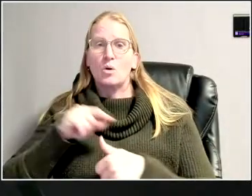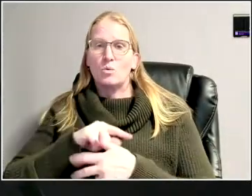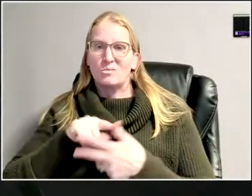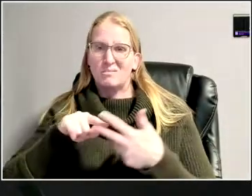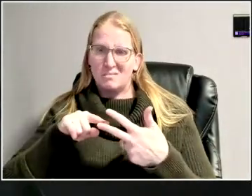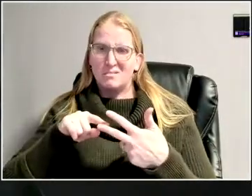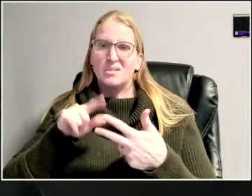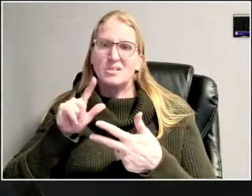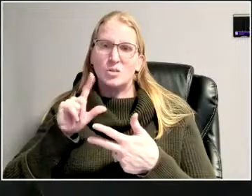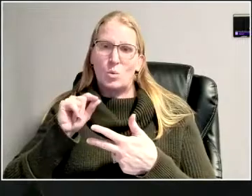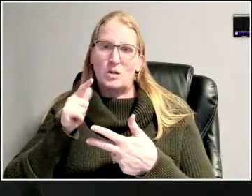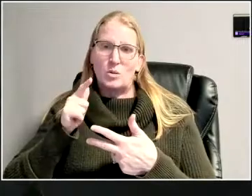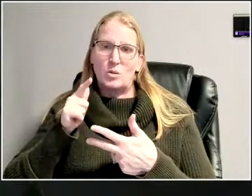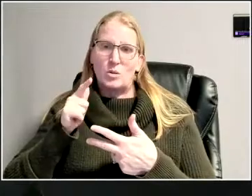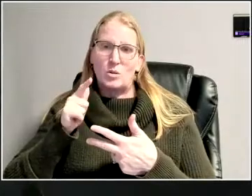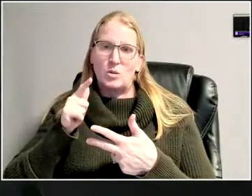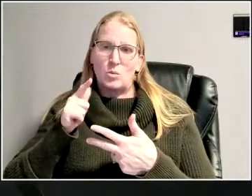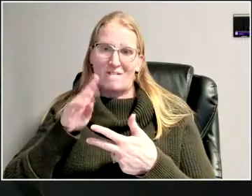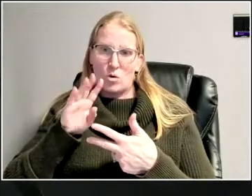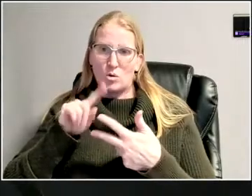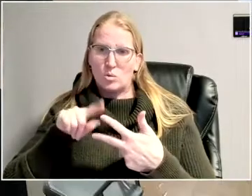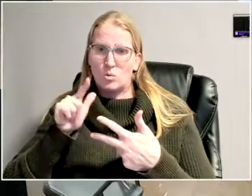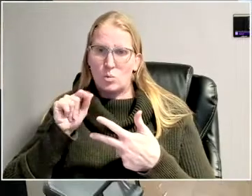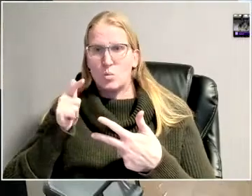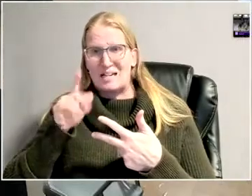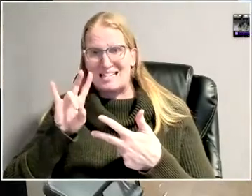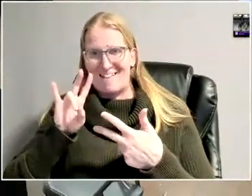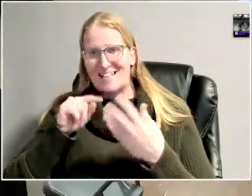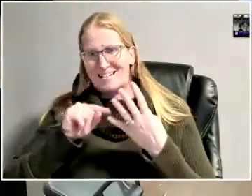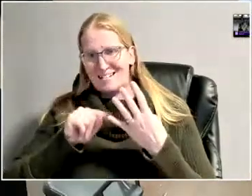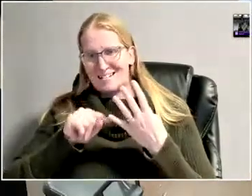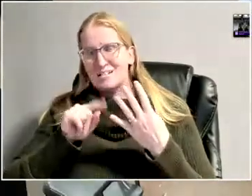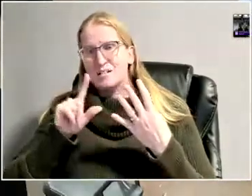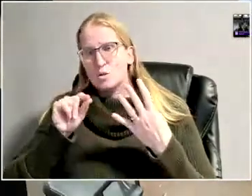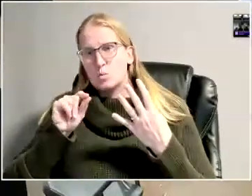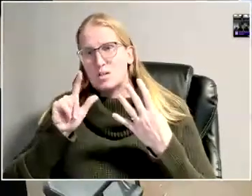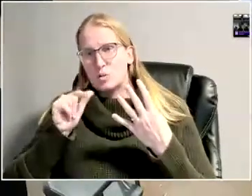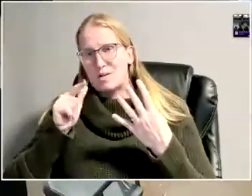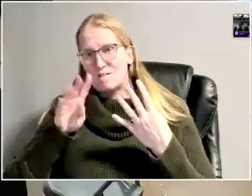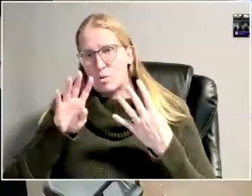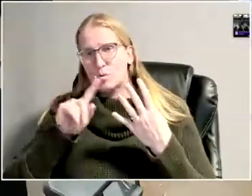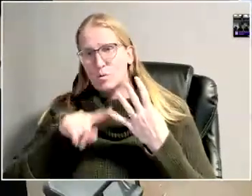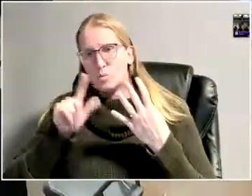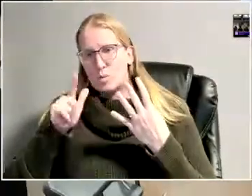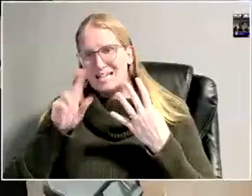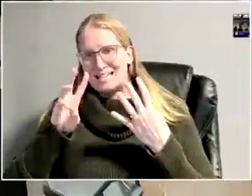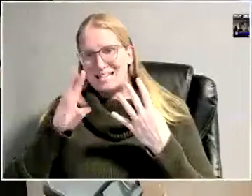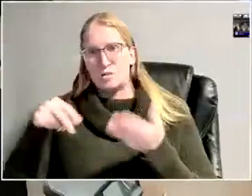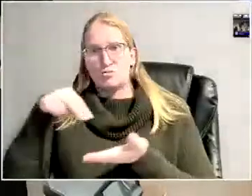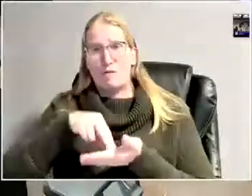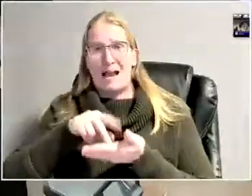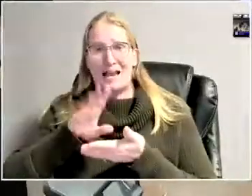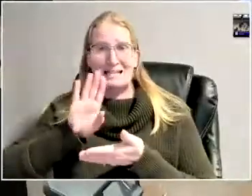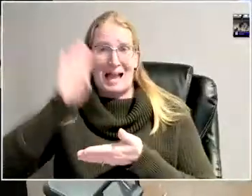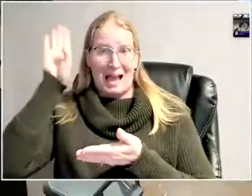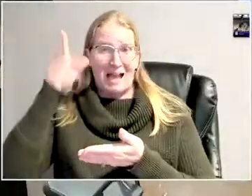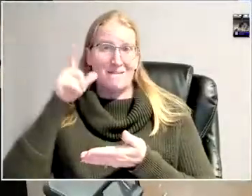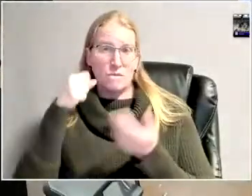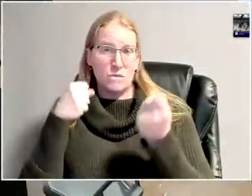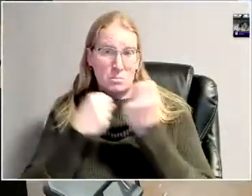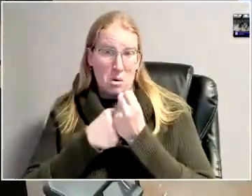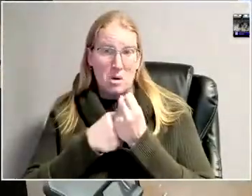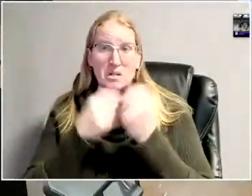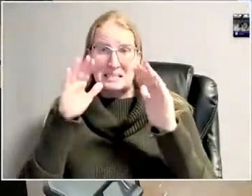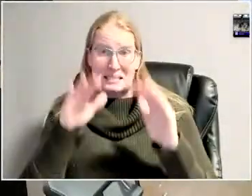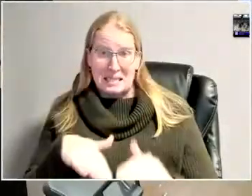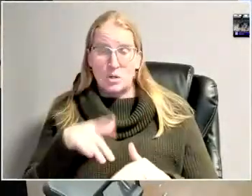2024 to 2026 please rise and say I I thank you you can be seated all those opposed